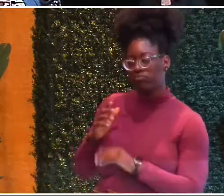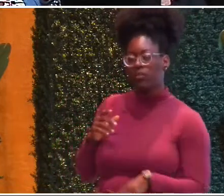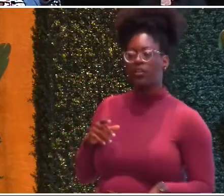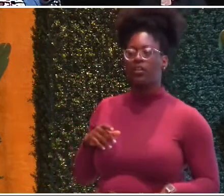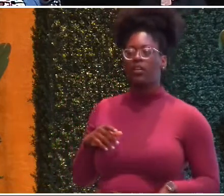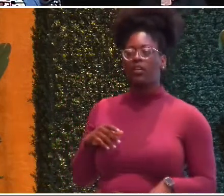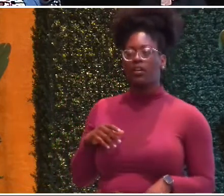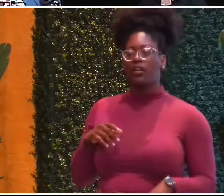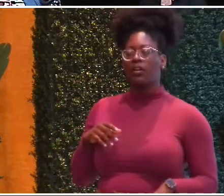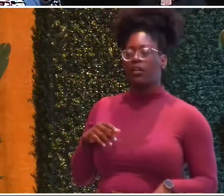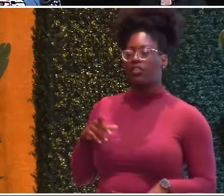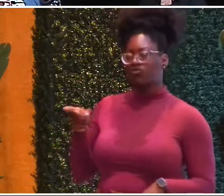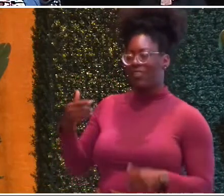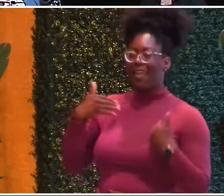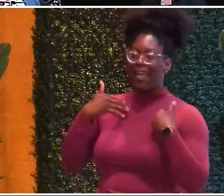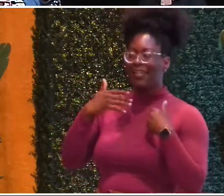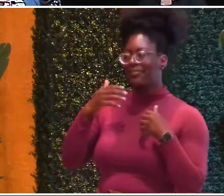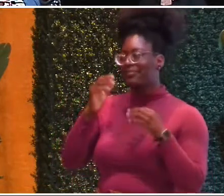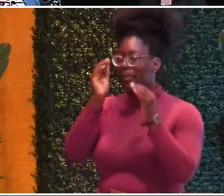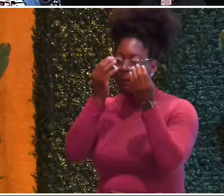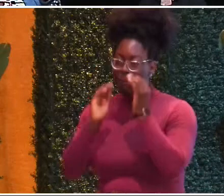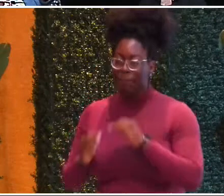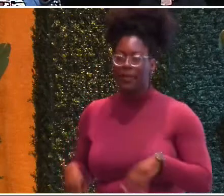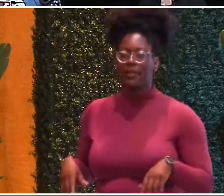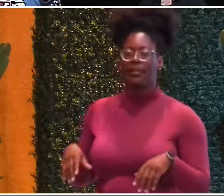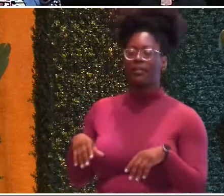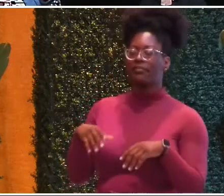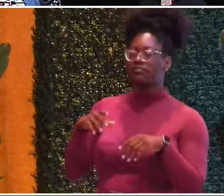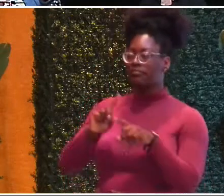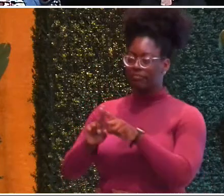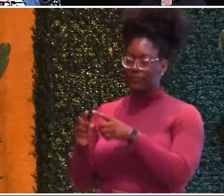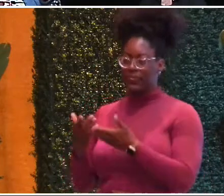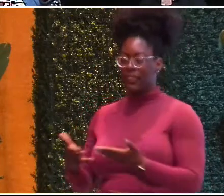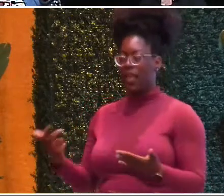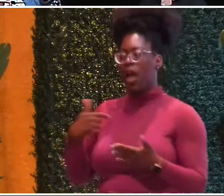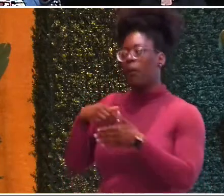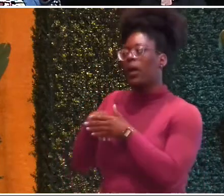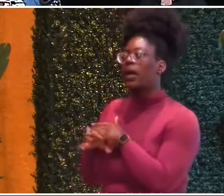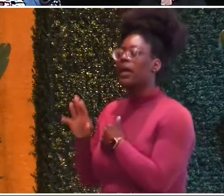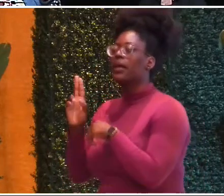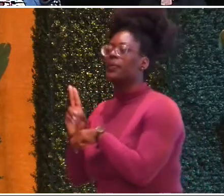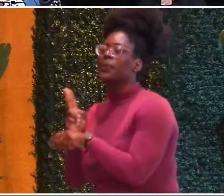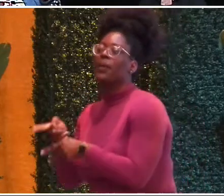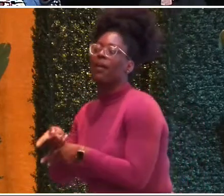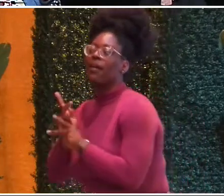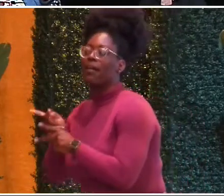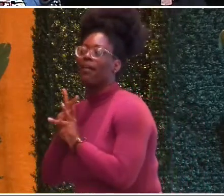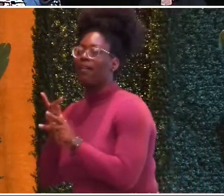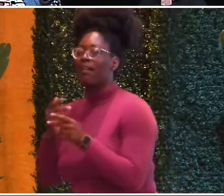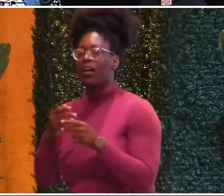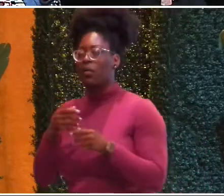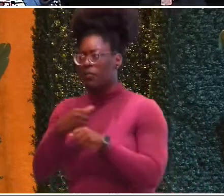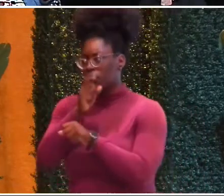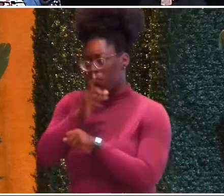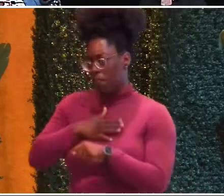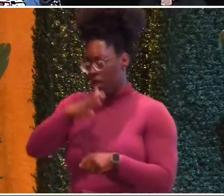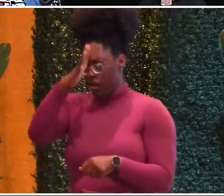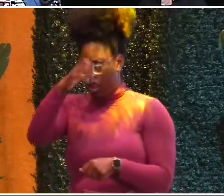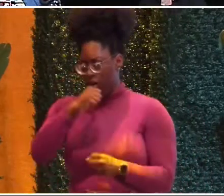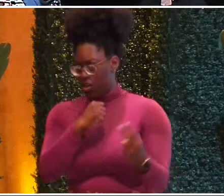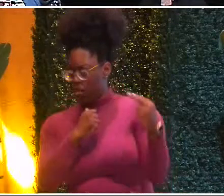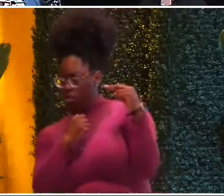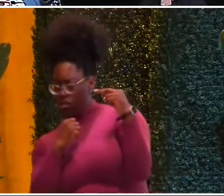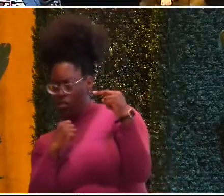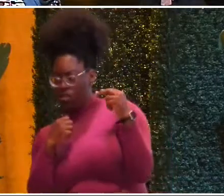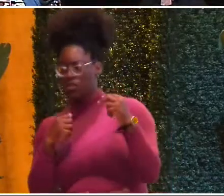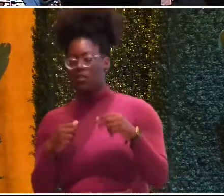eyesight. I found it in my sister, who accepted me as eccentric